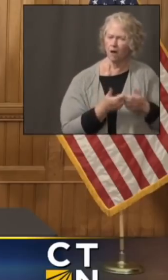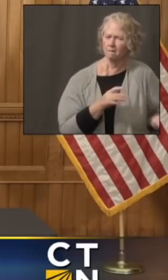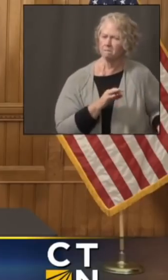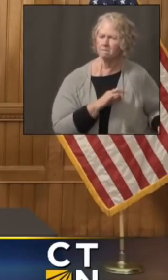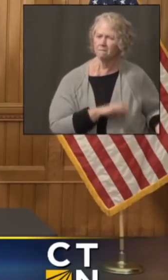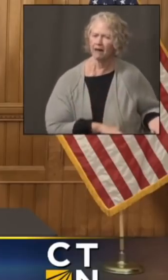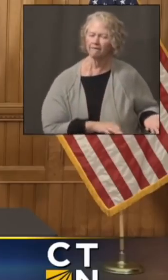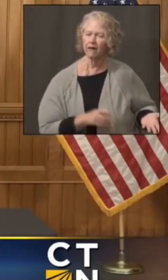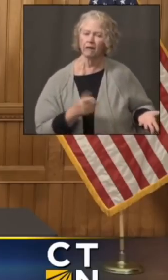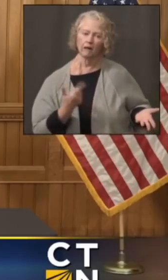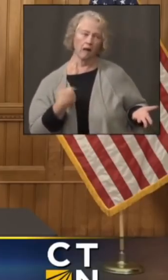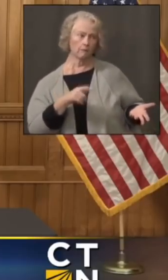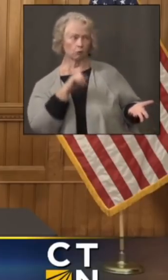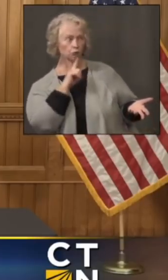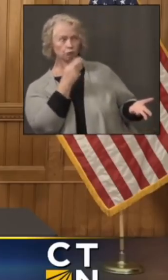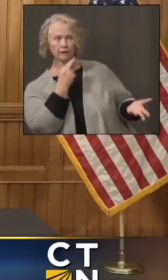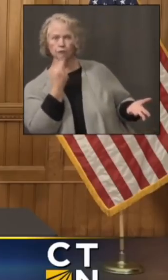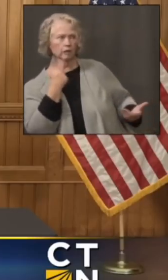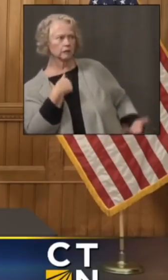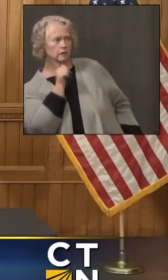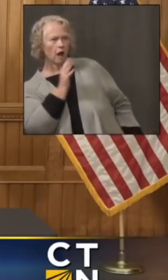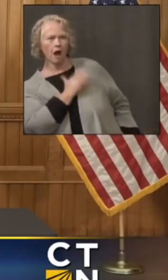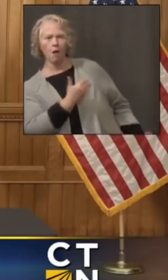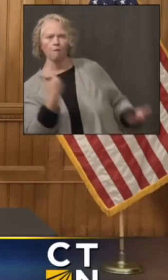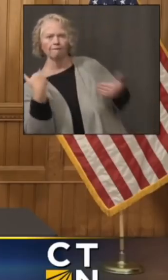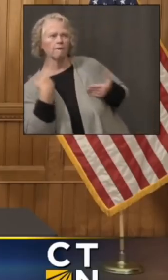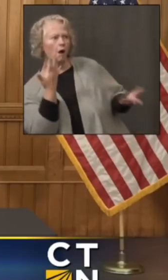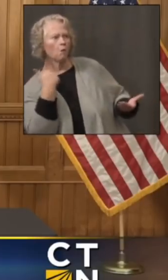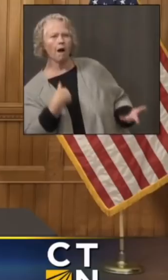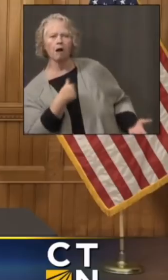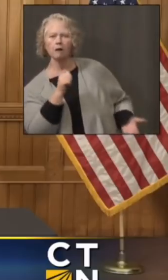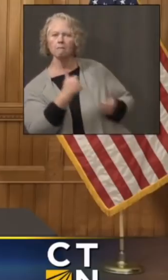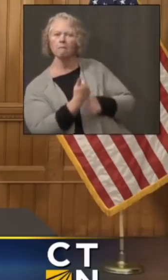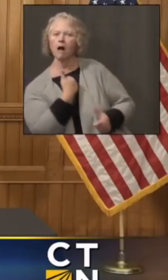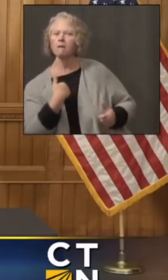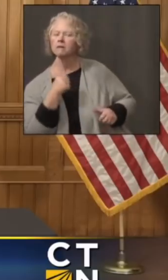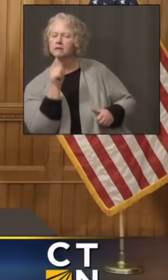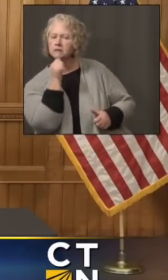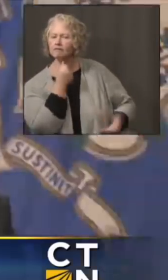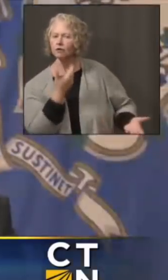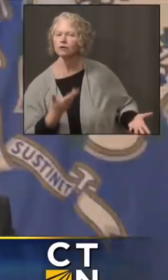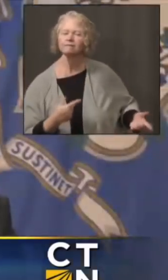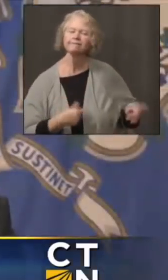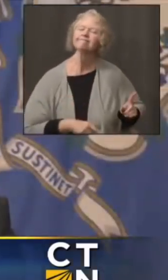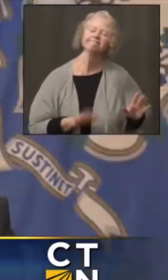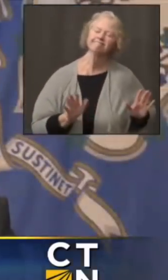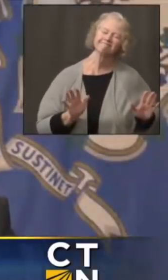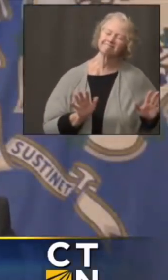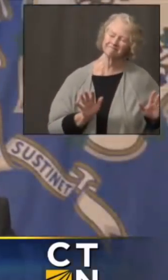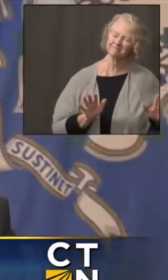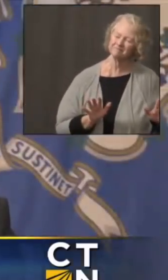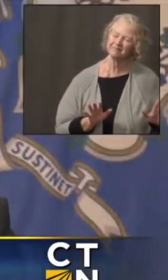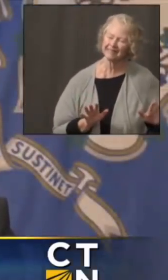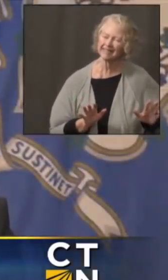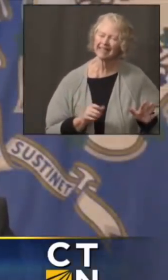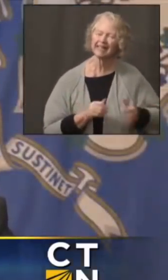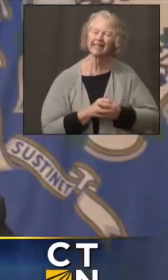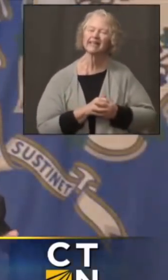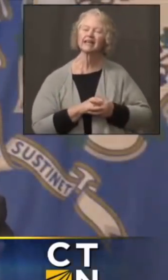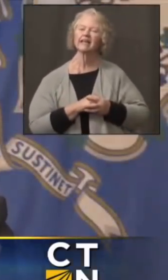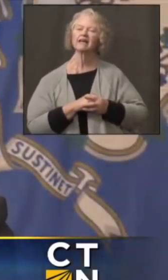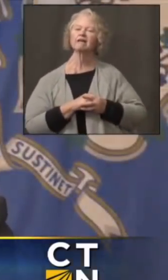imagine restaurants are saying, look, we're not the cause of it. Why do we have to suffer because of it? Well, like I said, I think right